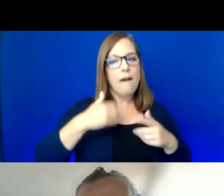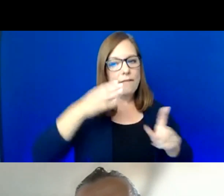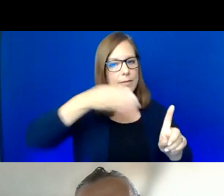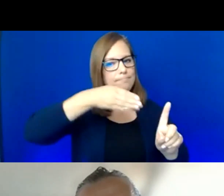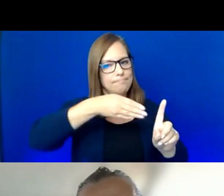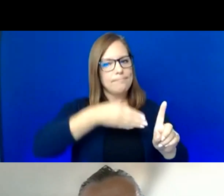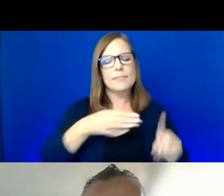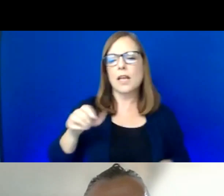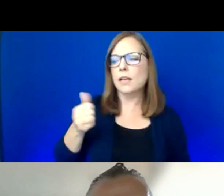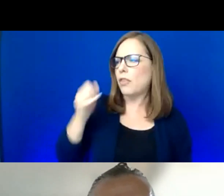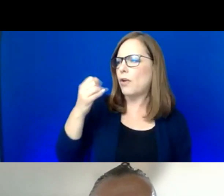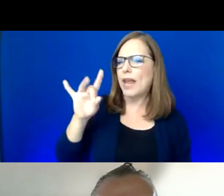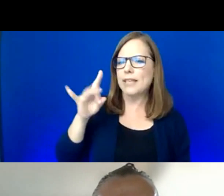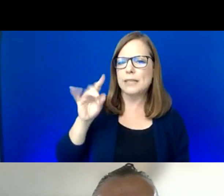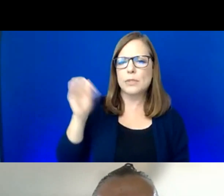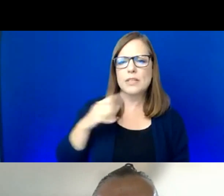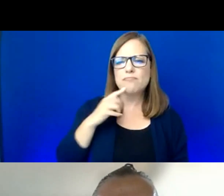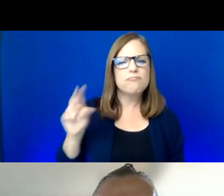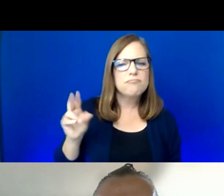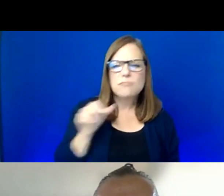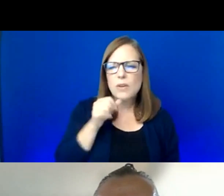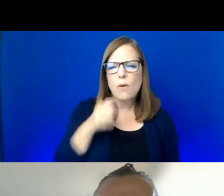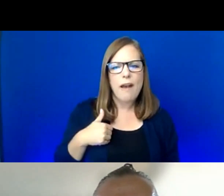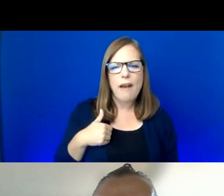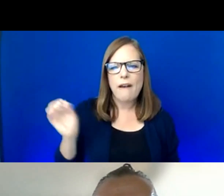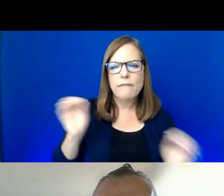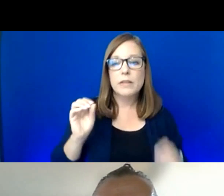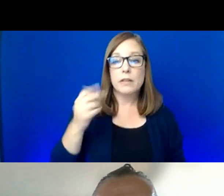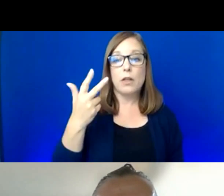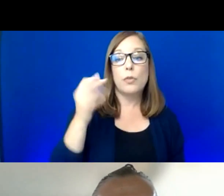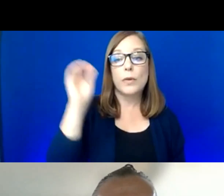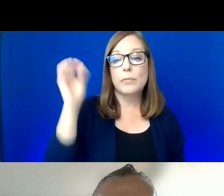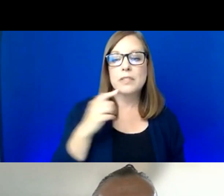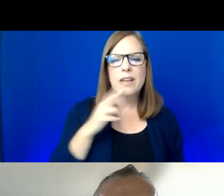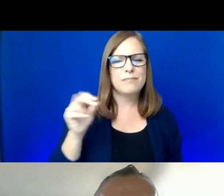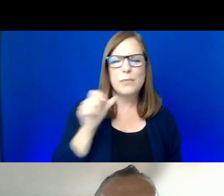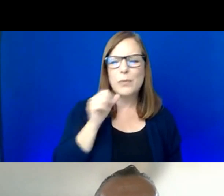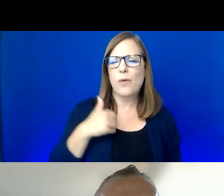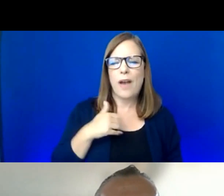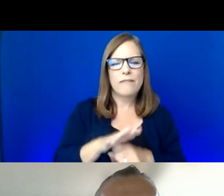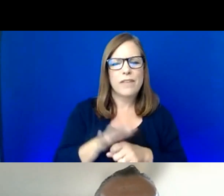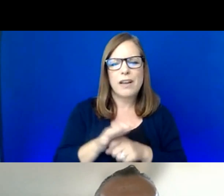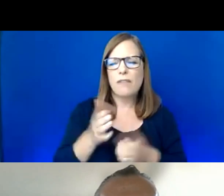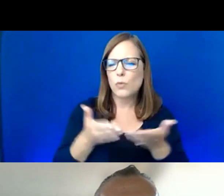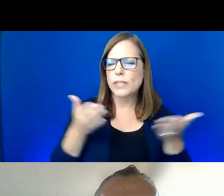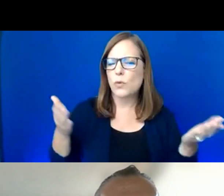18% said no. 3% said no, we don't have the resources to create central